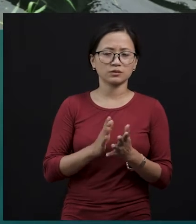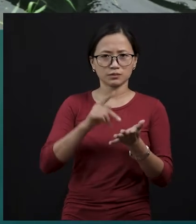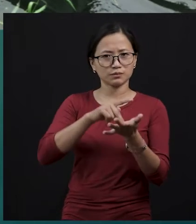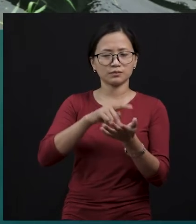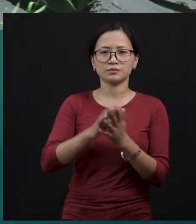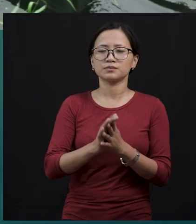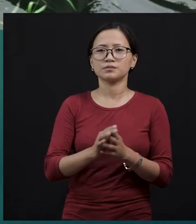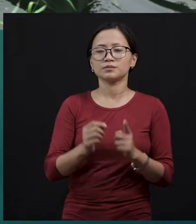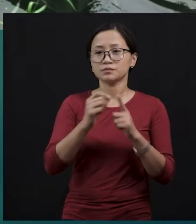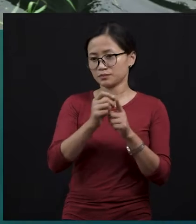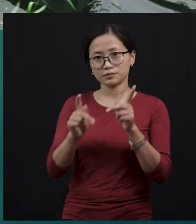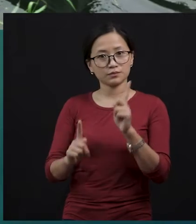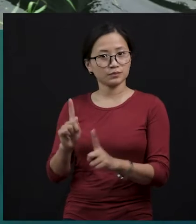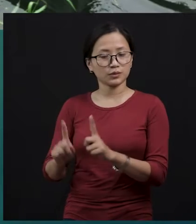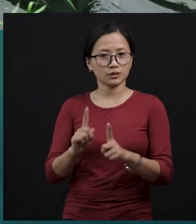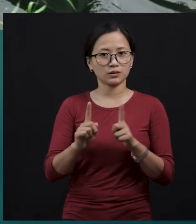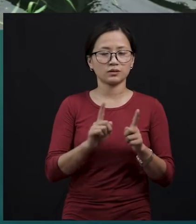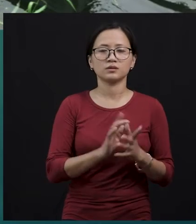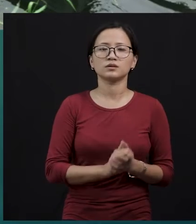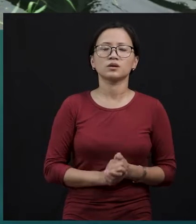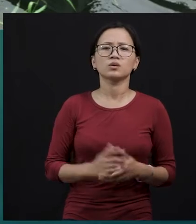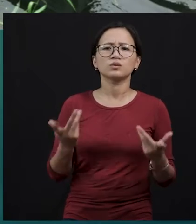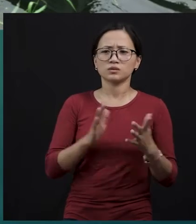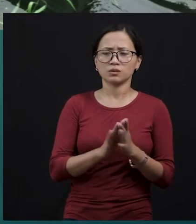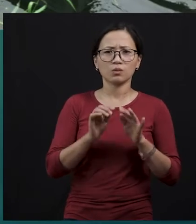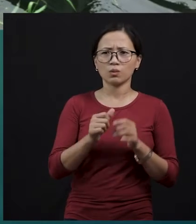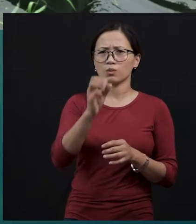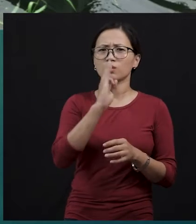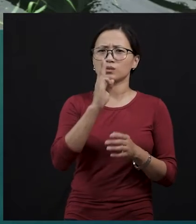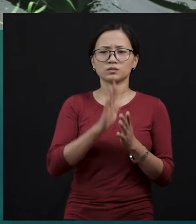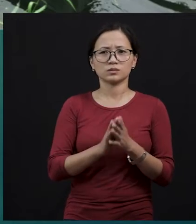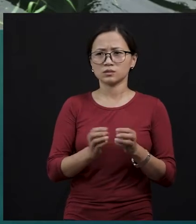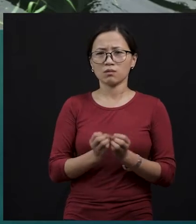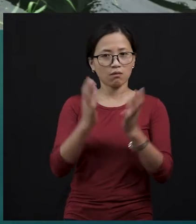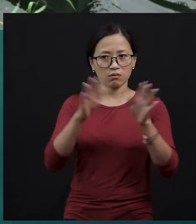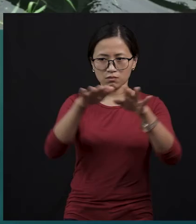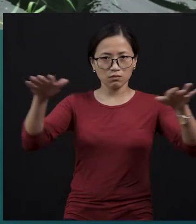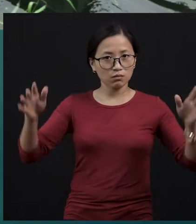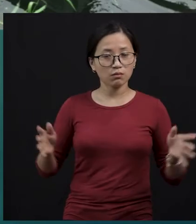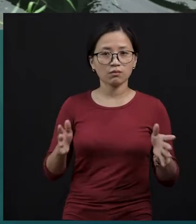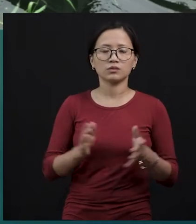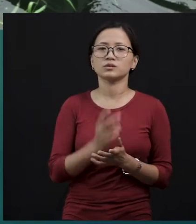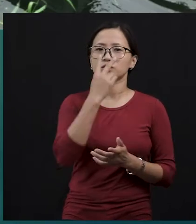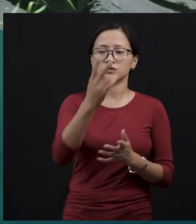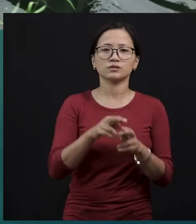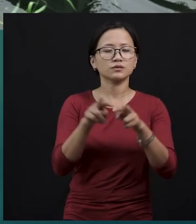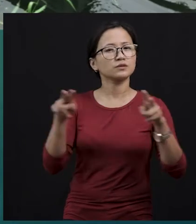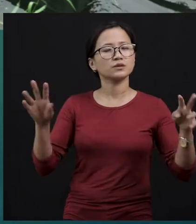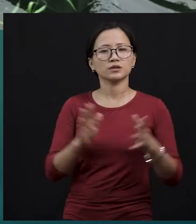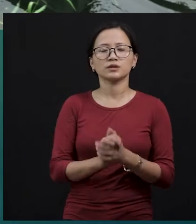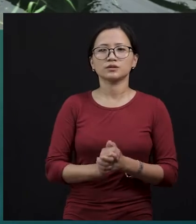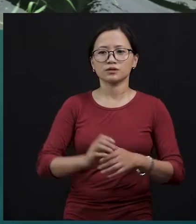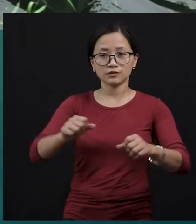park? If you have been to a park which has water bodies, I'm sure you have seen boats, and you will see different kinds of boats